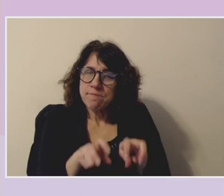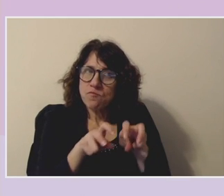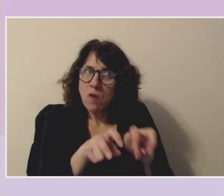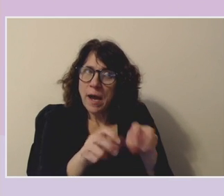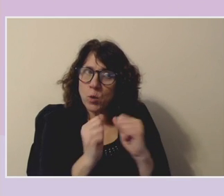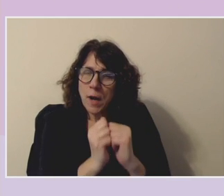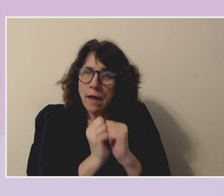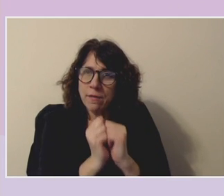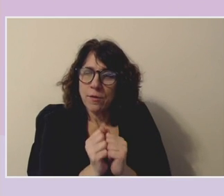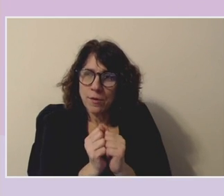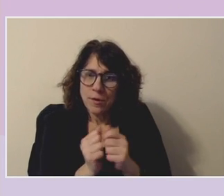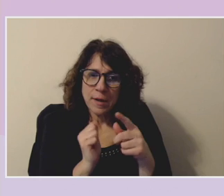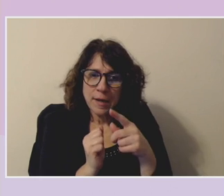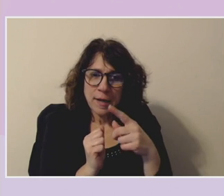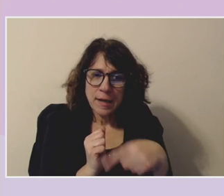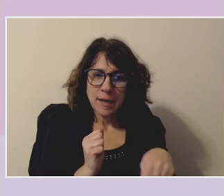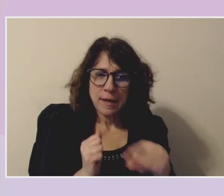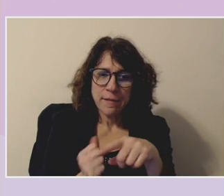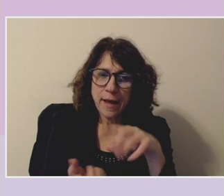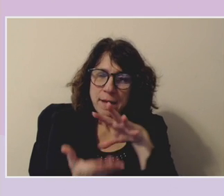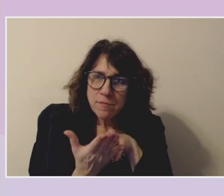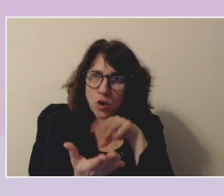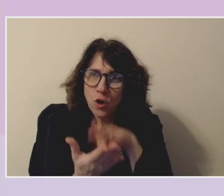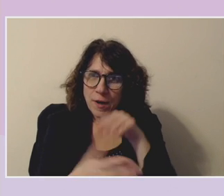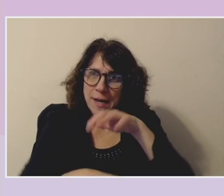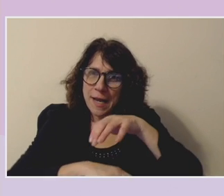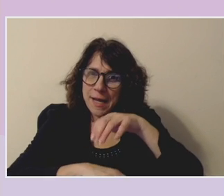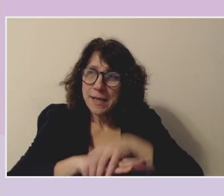were able to use English that they just learned. And that was pretty